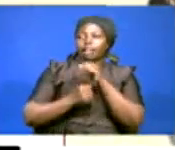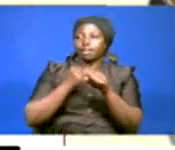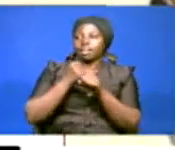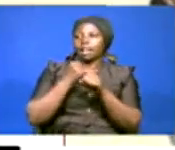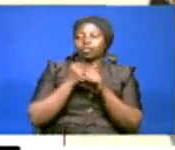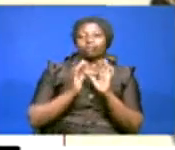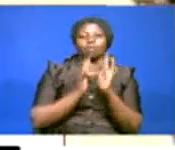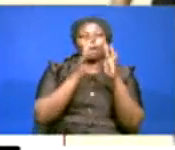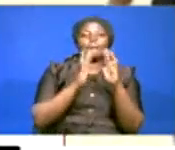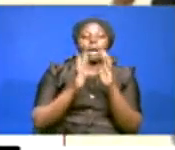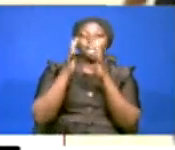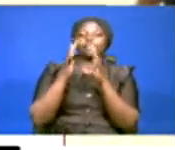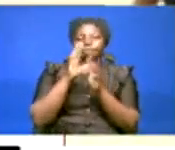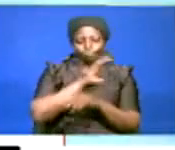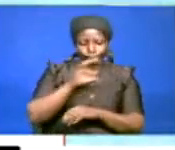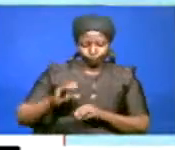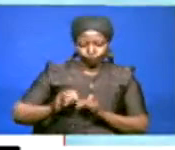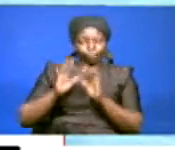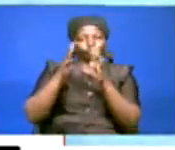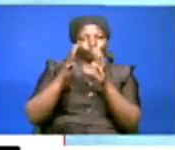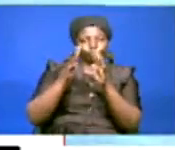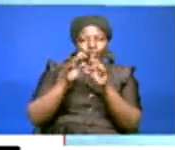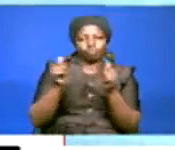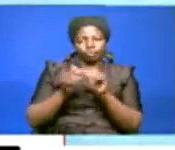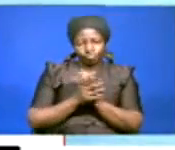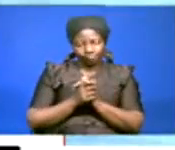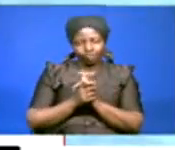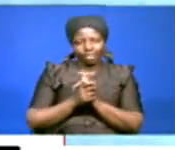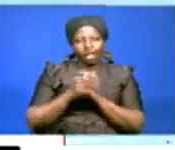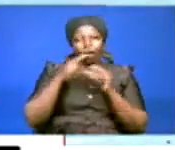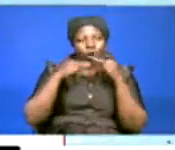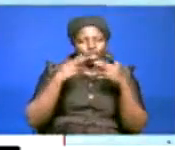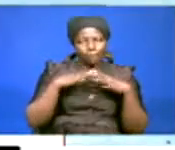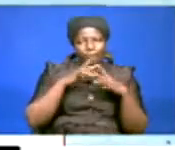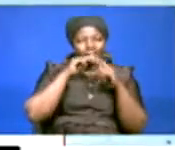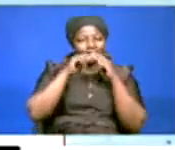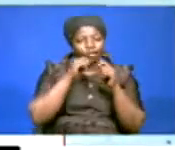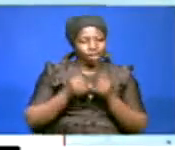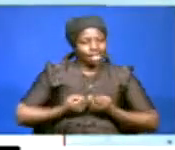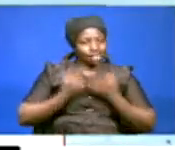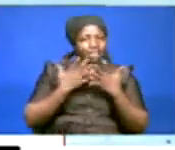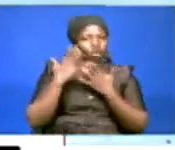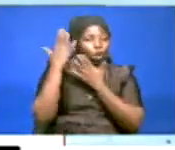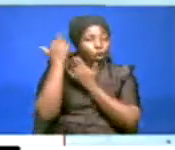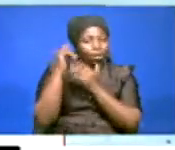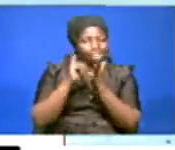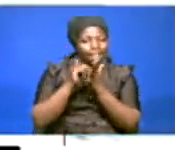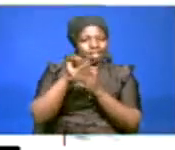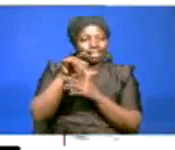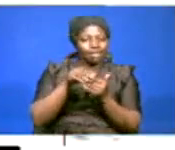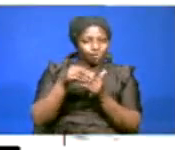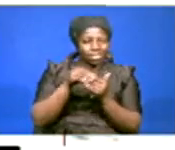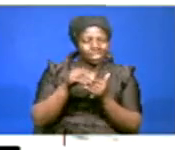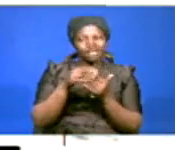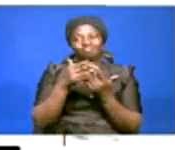Christmas vile inavyotakaniwa. Hoteliers interviewed expressed optimism that the fragile tourism sector is once again looking